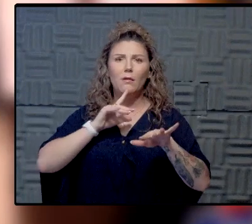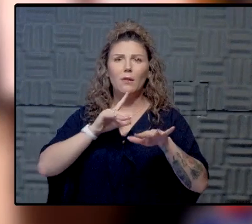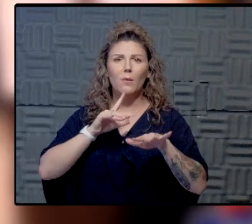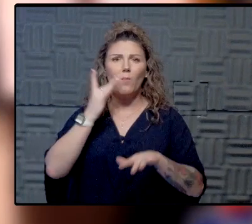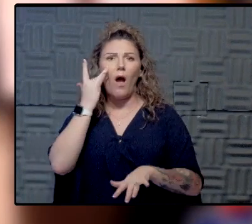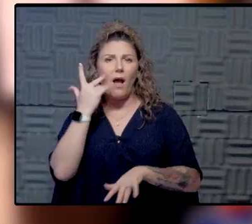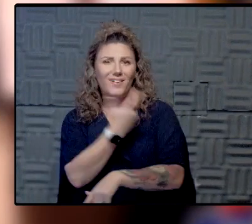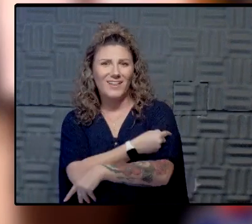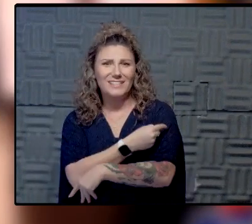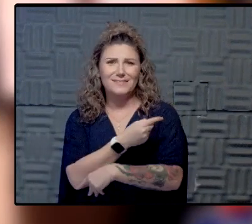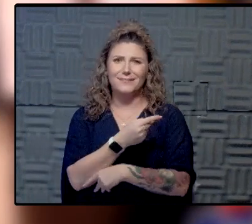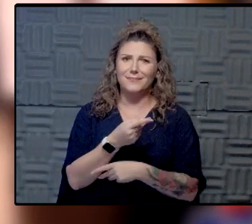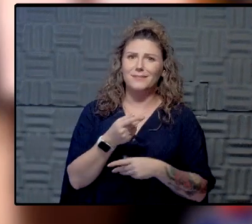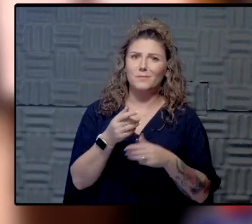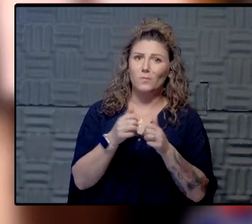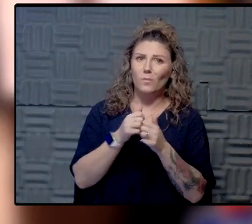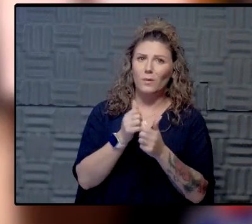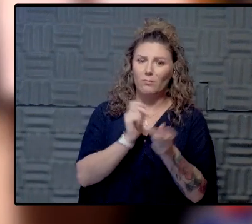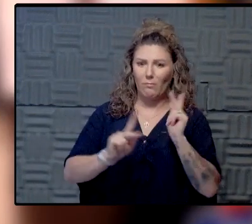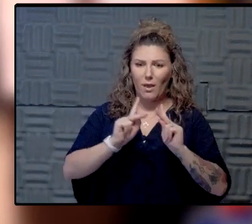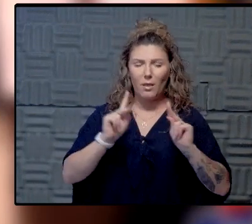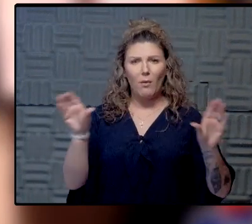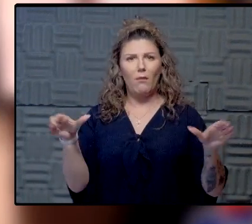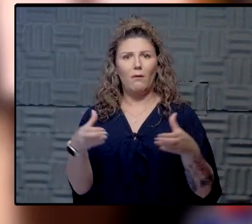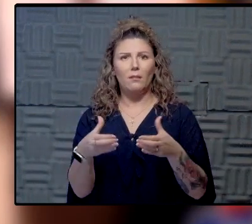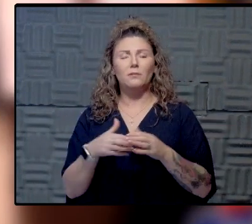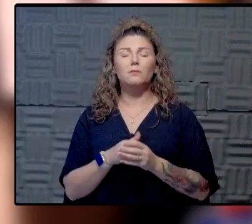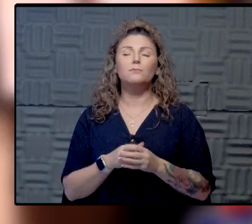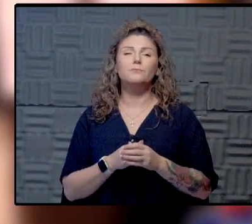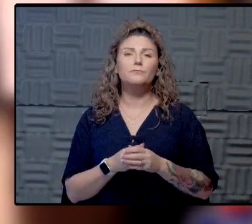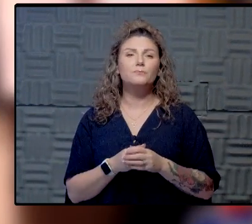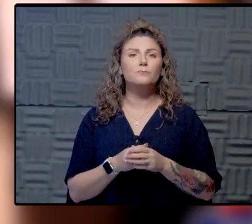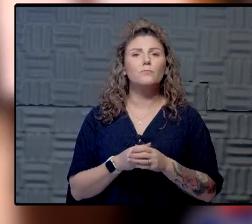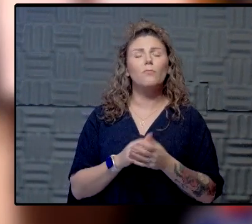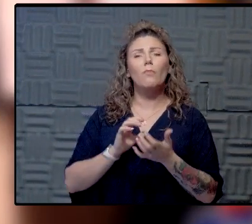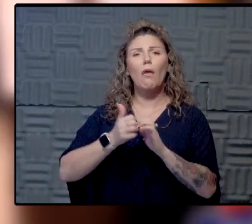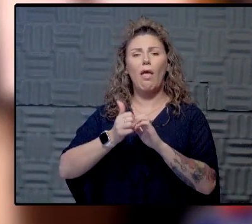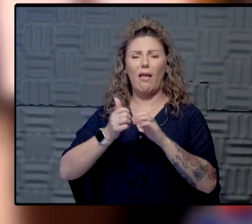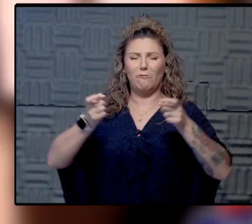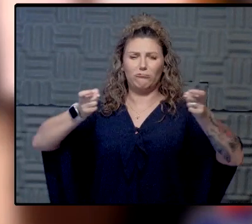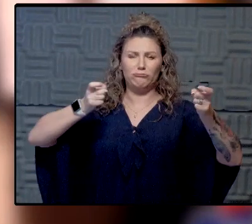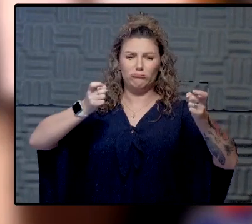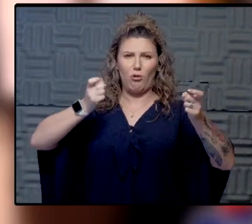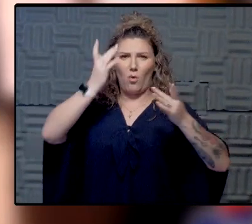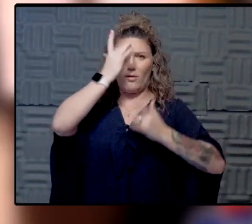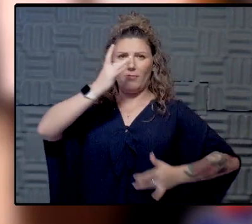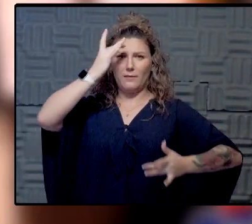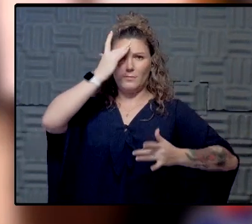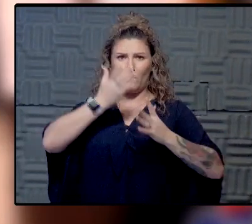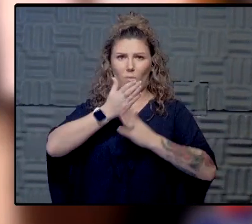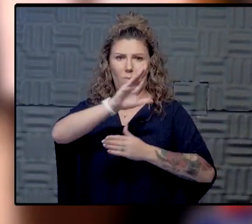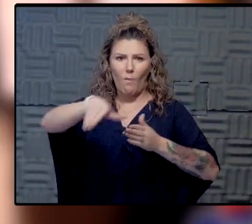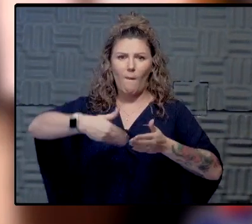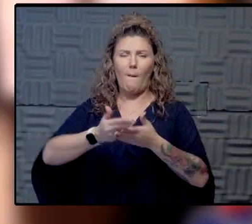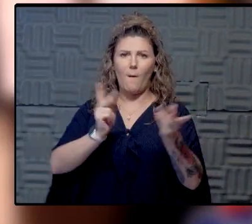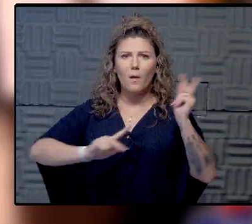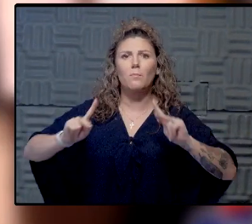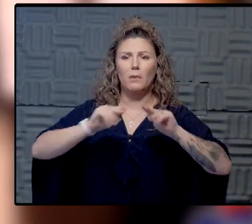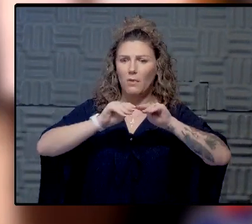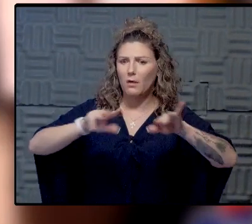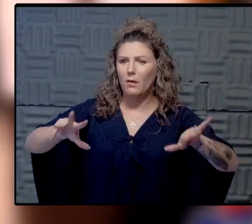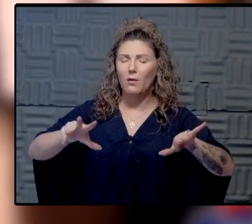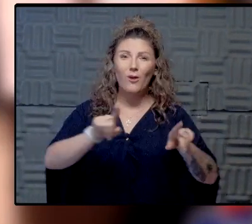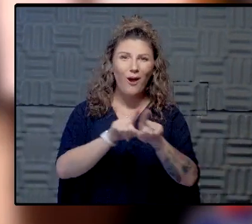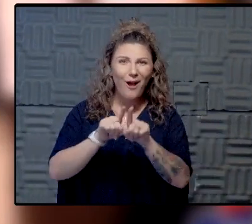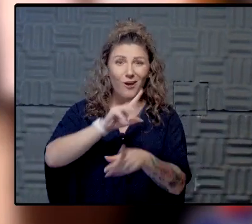population. So yeah, it's as much to control the disease across our population as for those